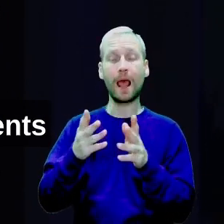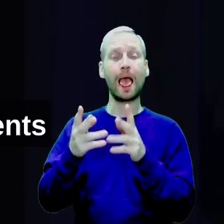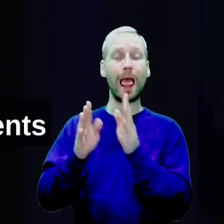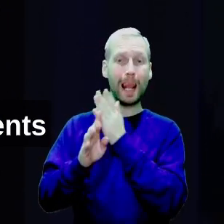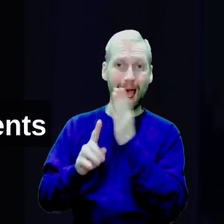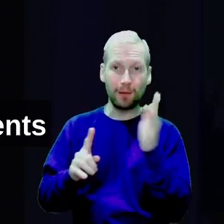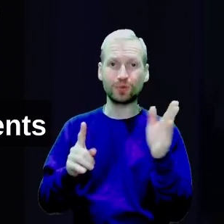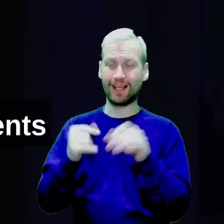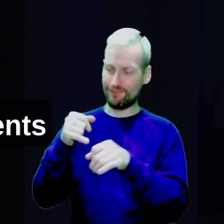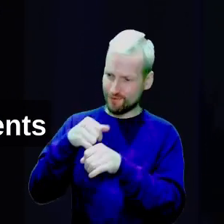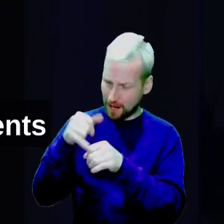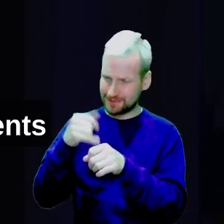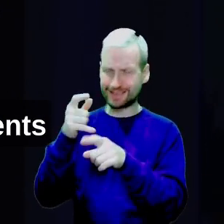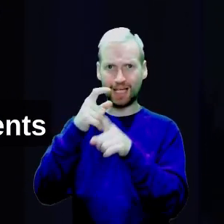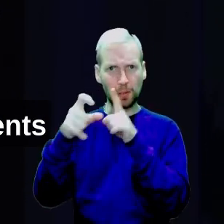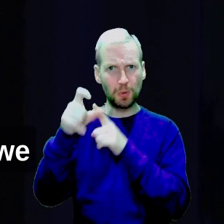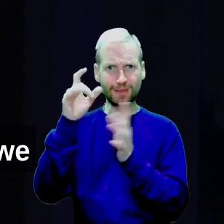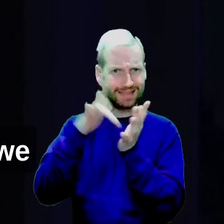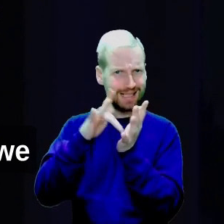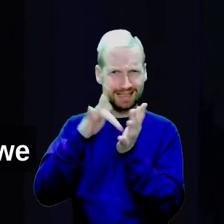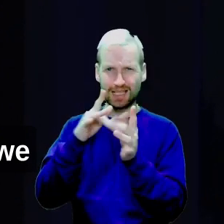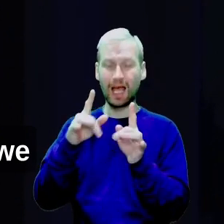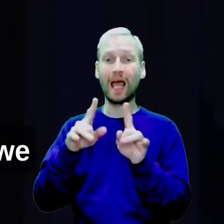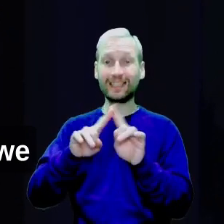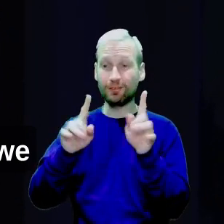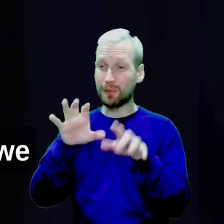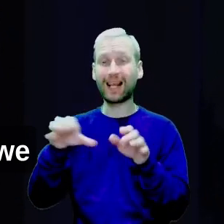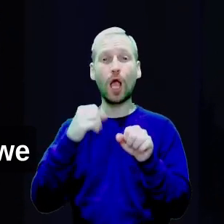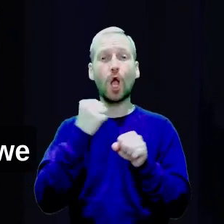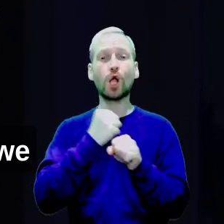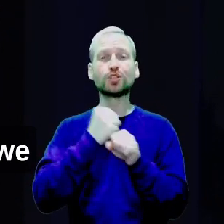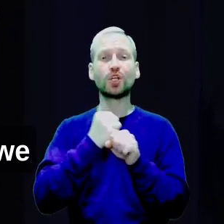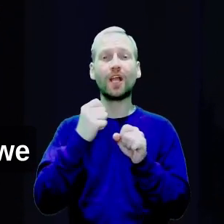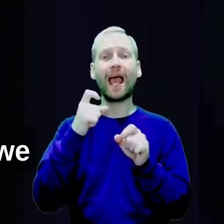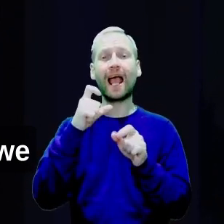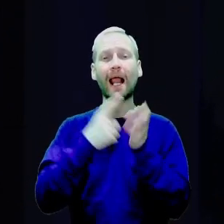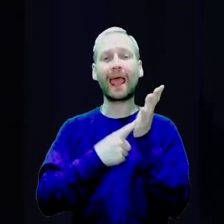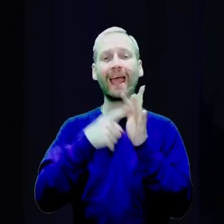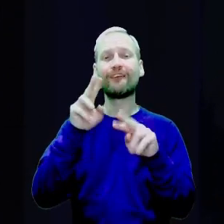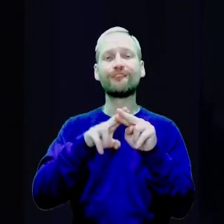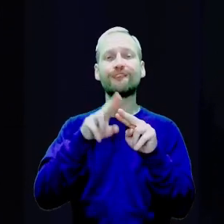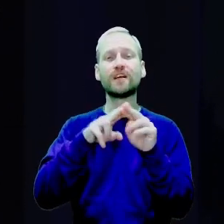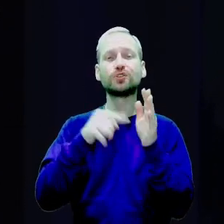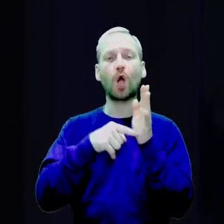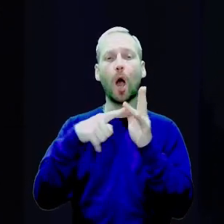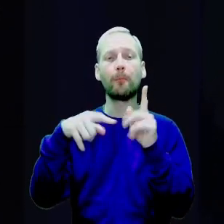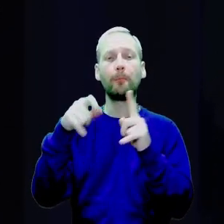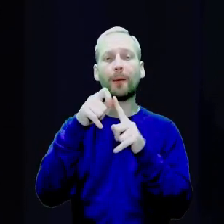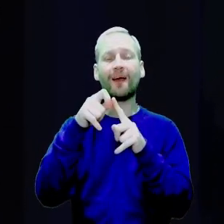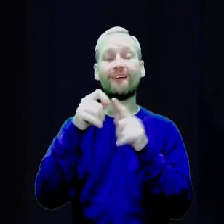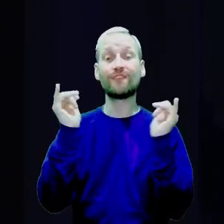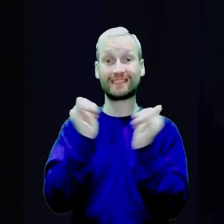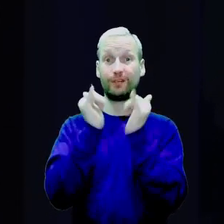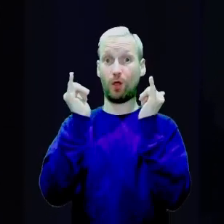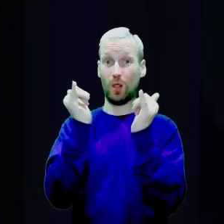libraries, community centres, and events like, for example, the Galston Clifftop Festival, so we can reach as many people as